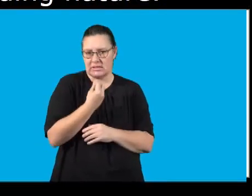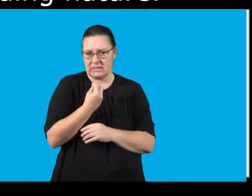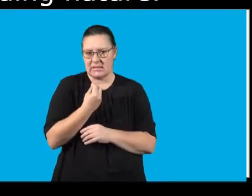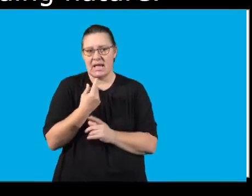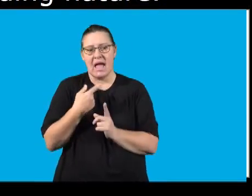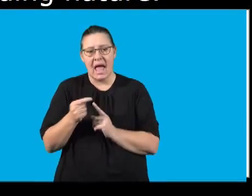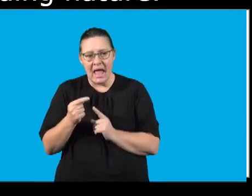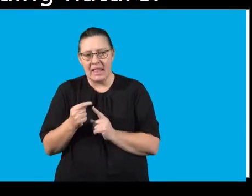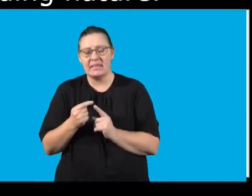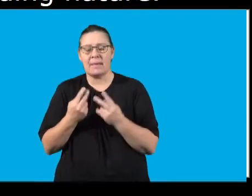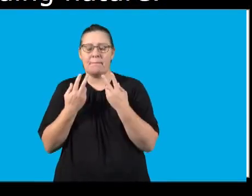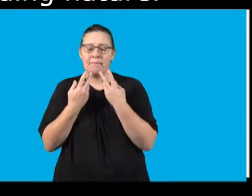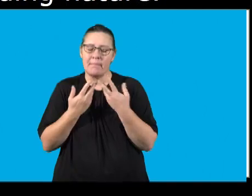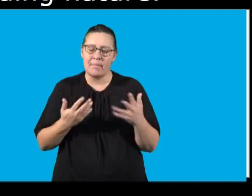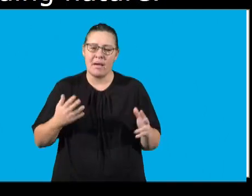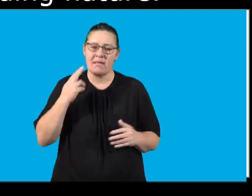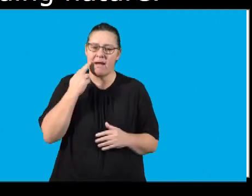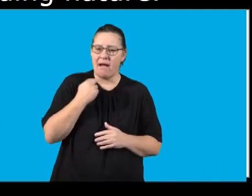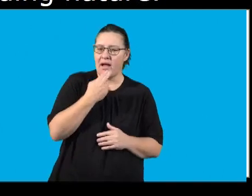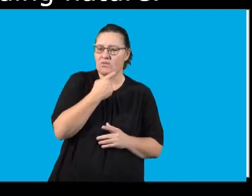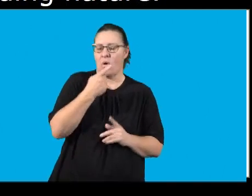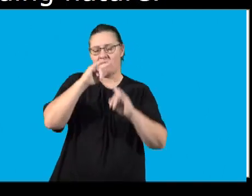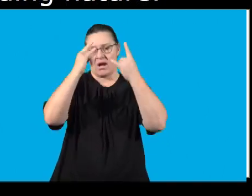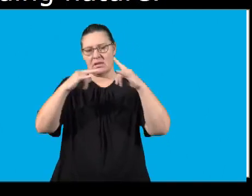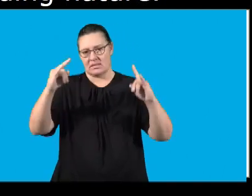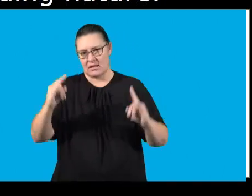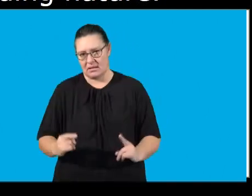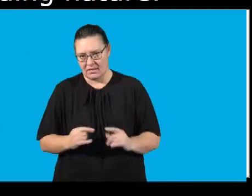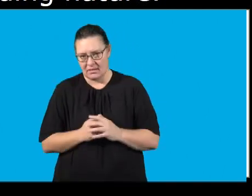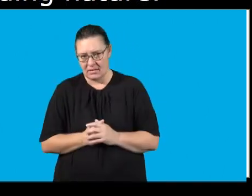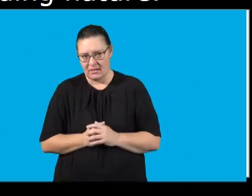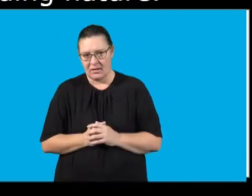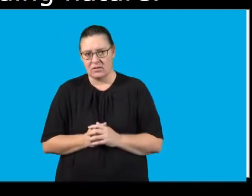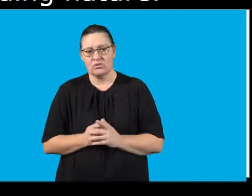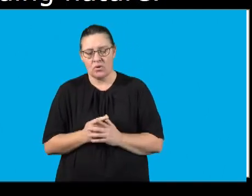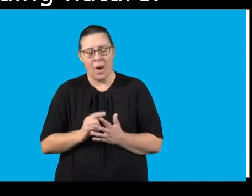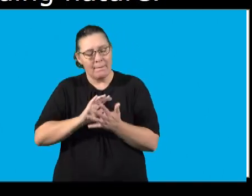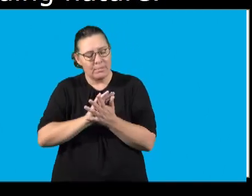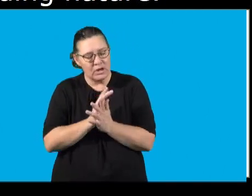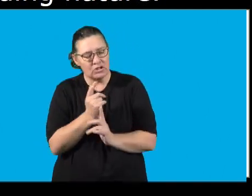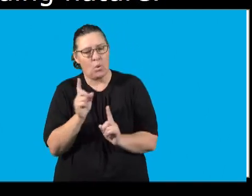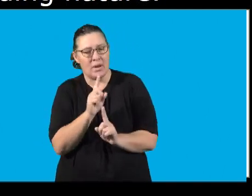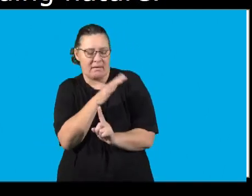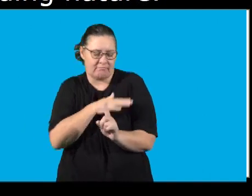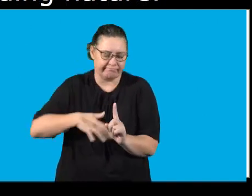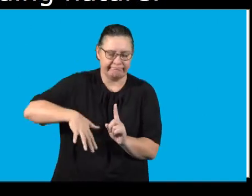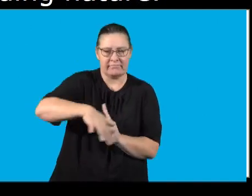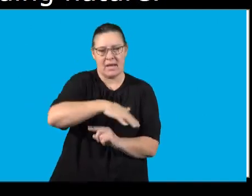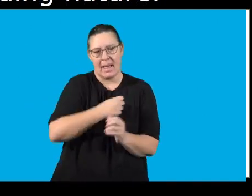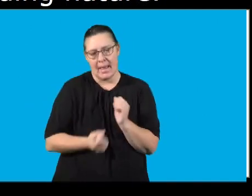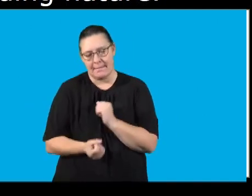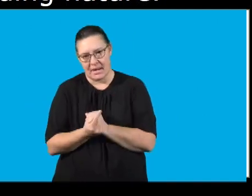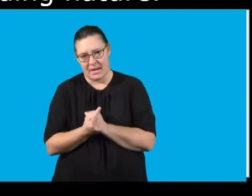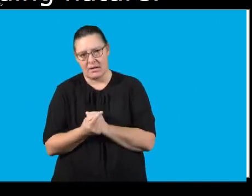we go, and the pleasantness of the castle. So his appreciation of what is happening around him, as